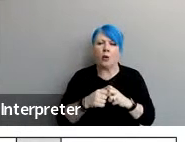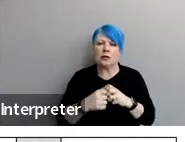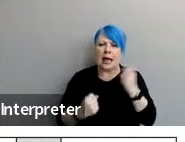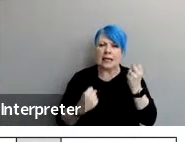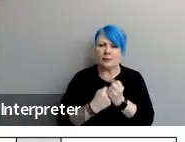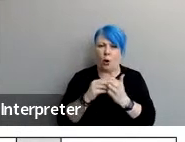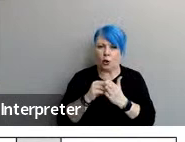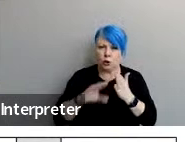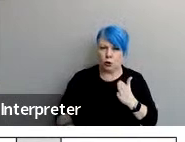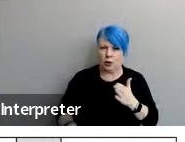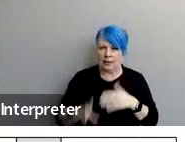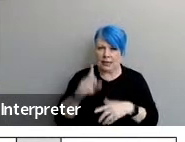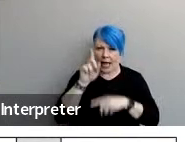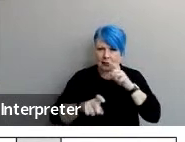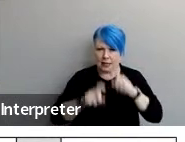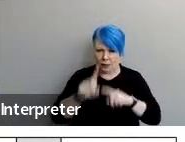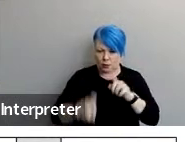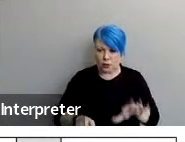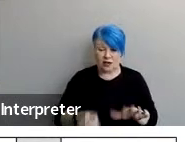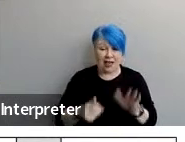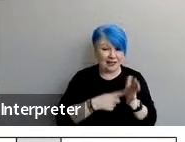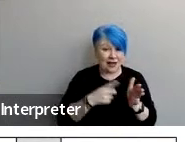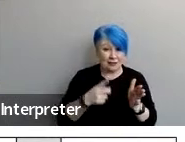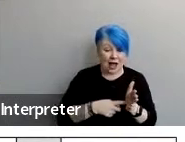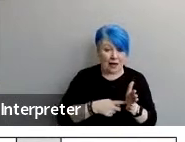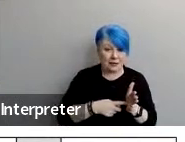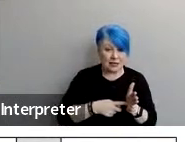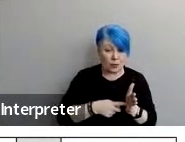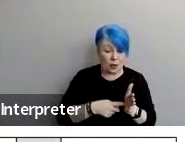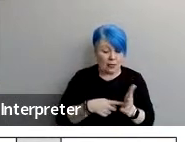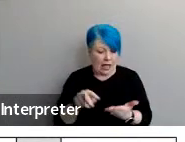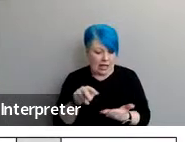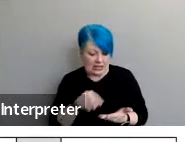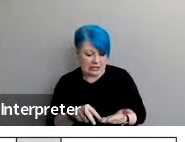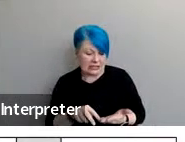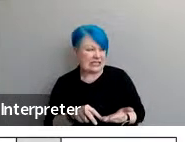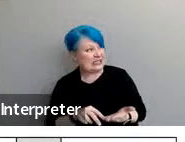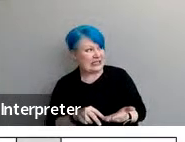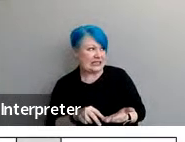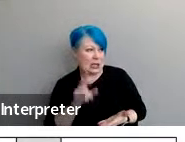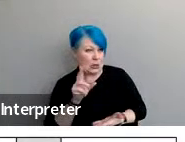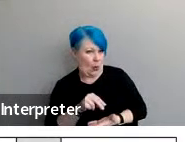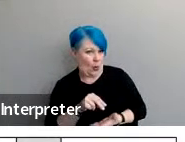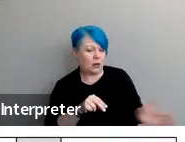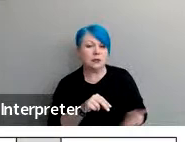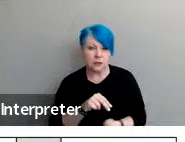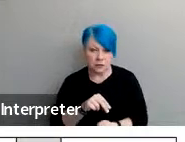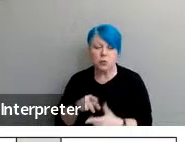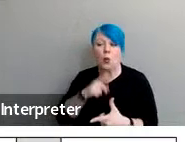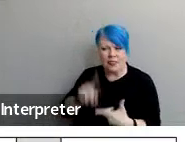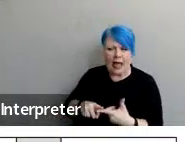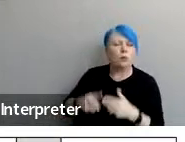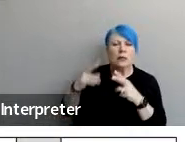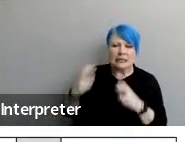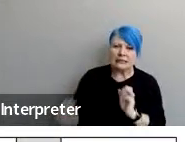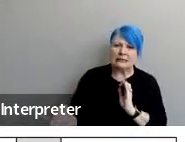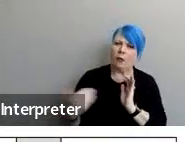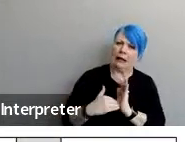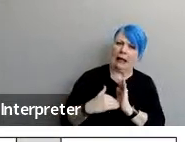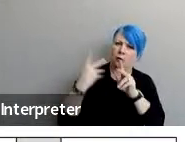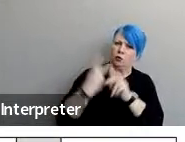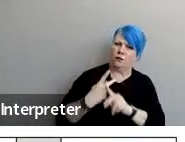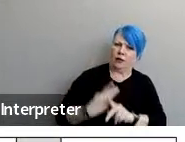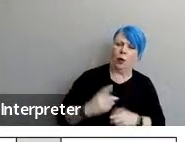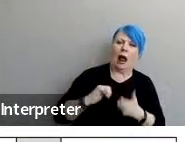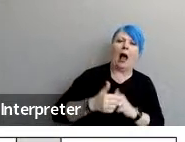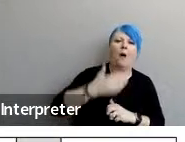sometimes we have to say no. And so they have to go back to the drawing board to determine how they want to utilize those funds. With that, we do